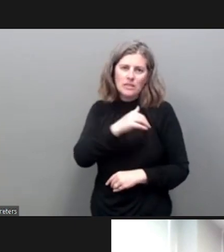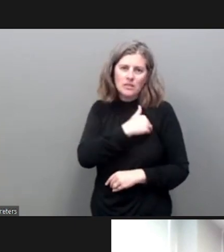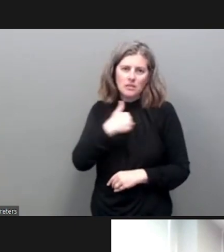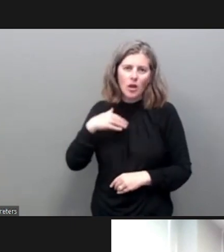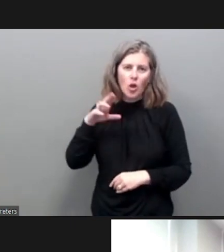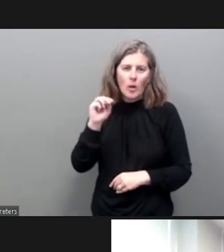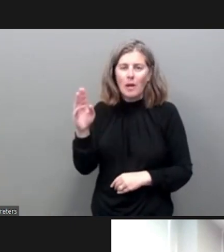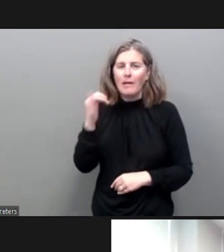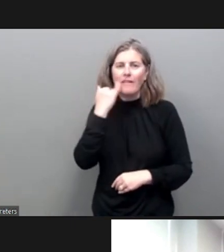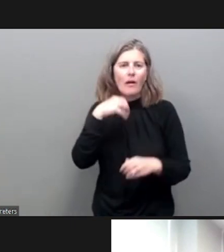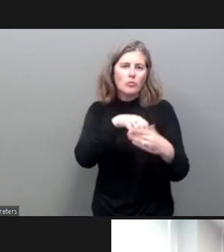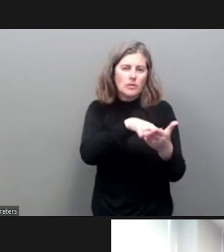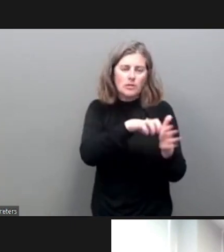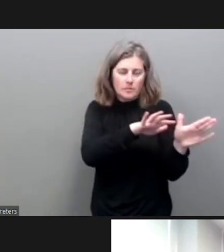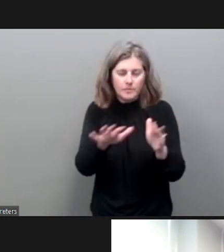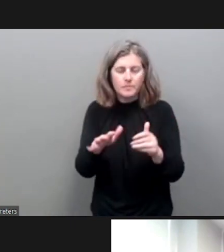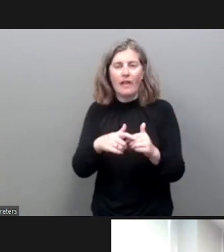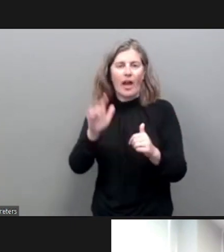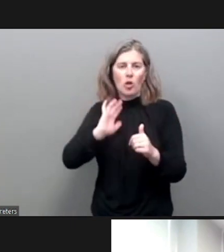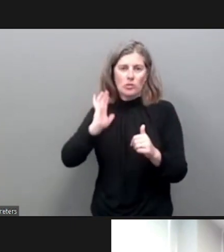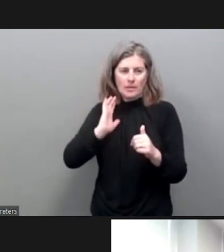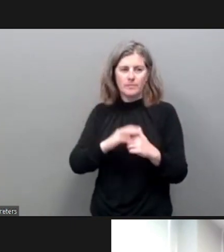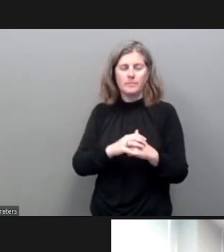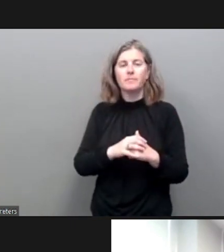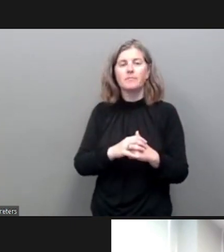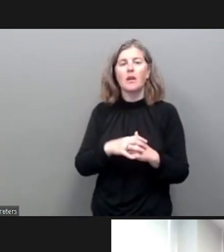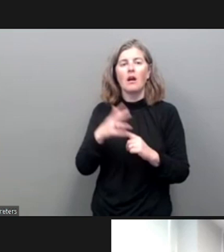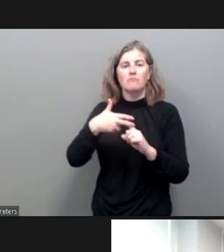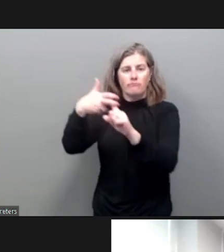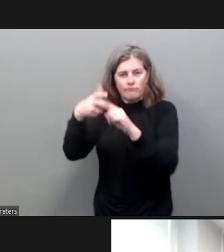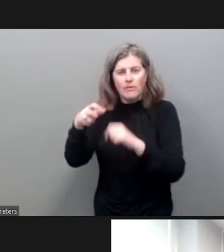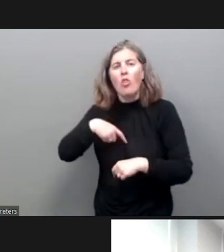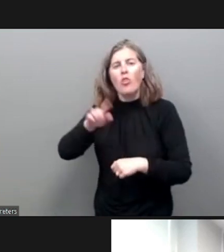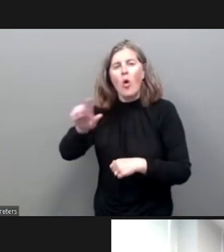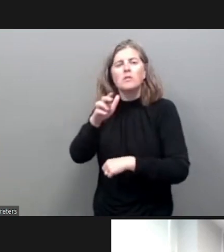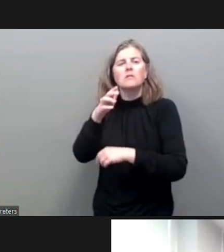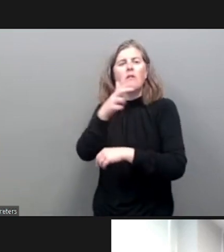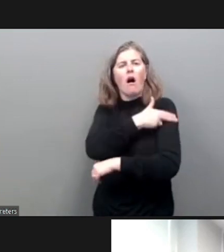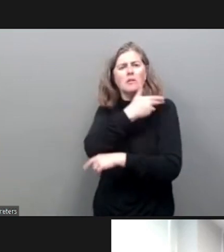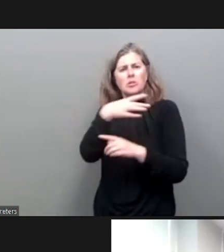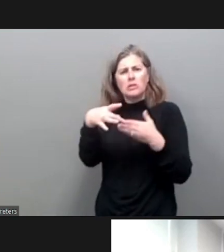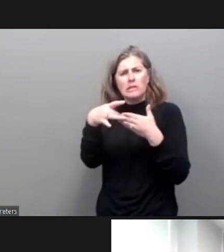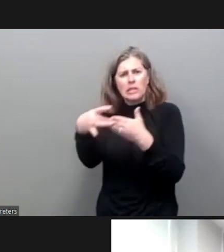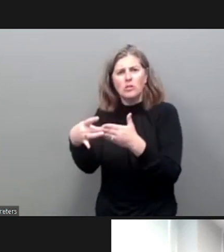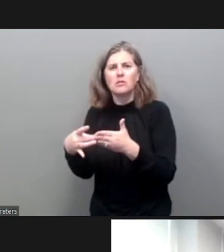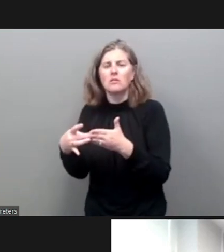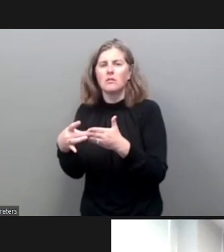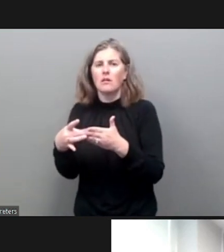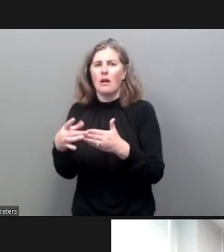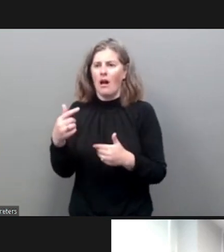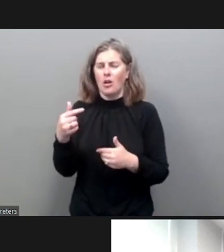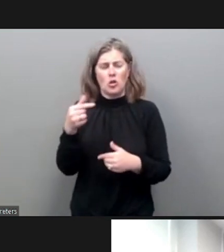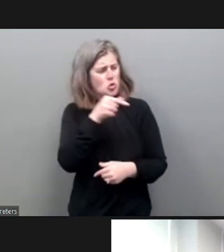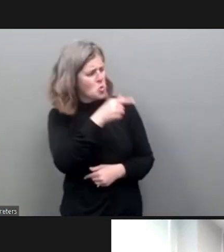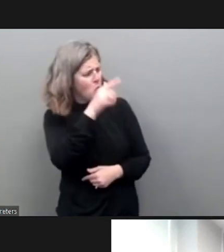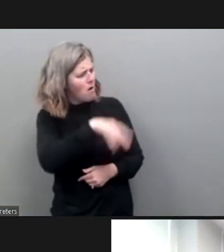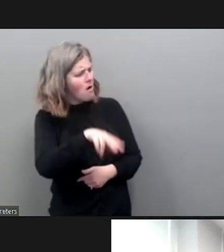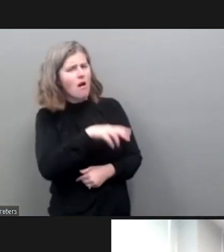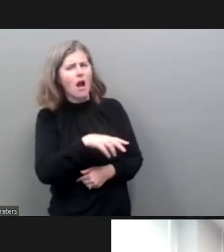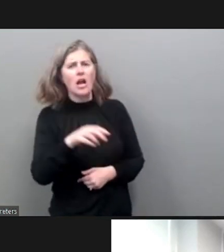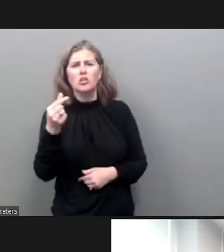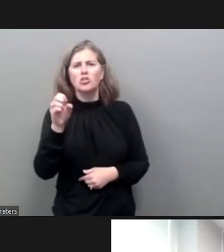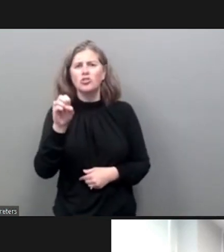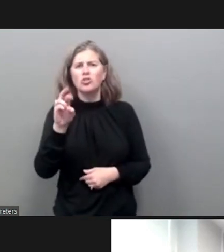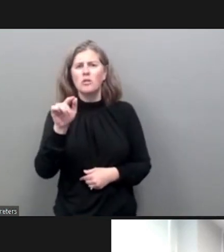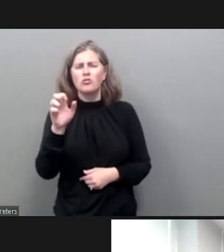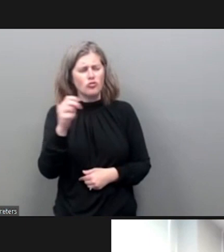say, Presbyterian, like I used to be, I think those hospital leaders would say, well, you're a geriatrician. We'd like you to particularly focus on